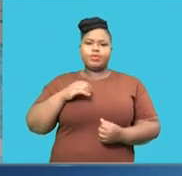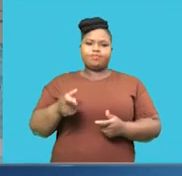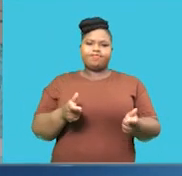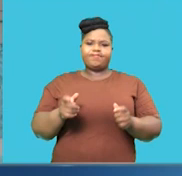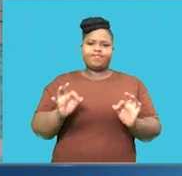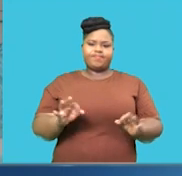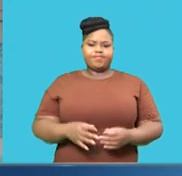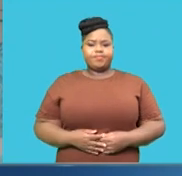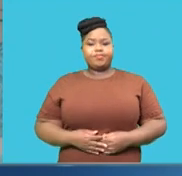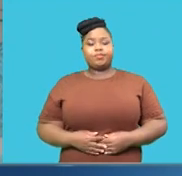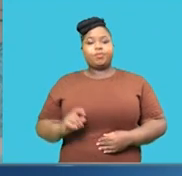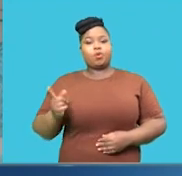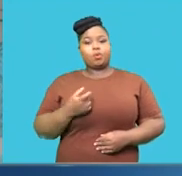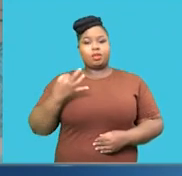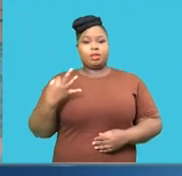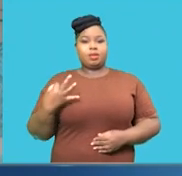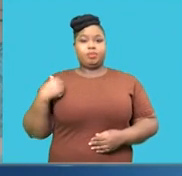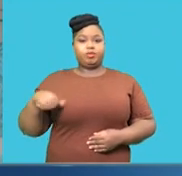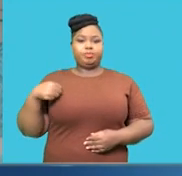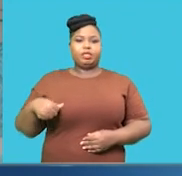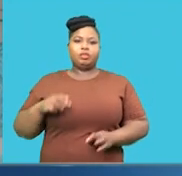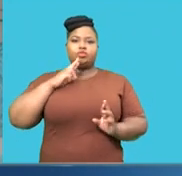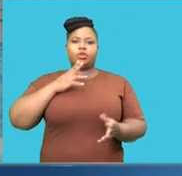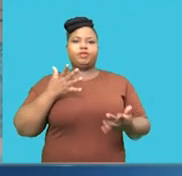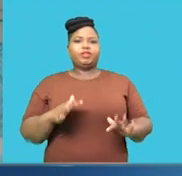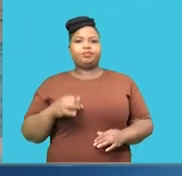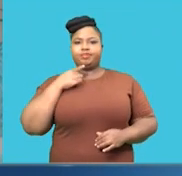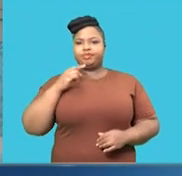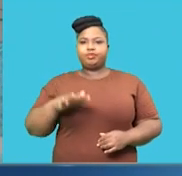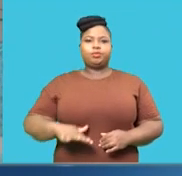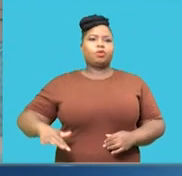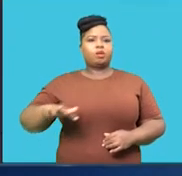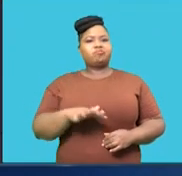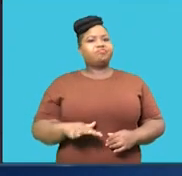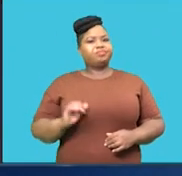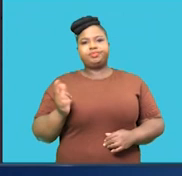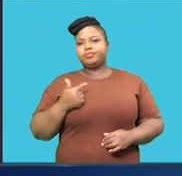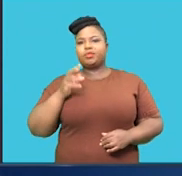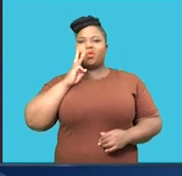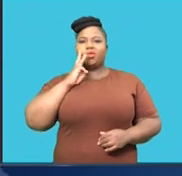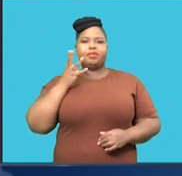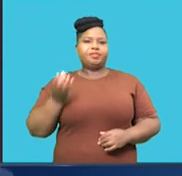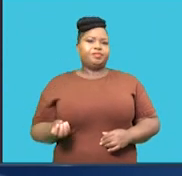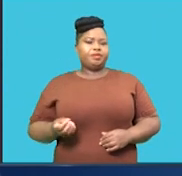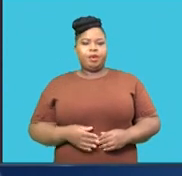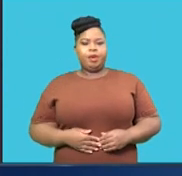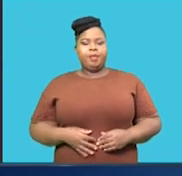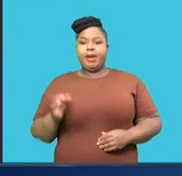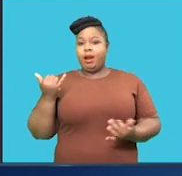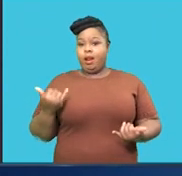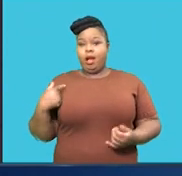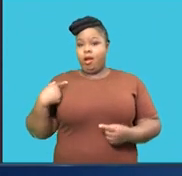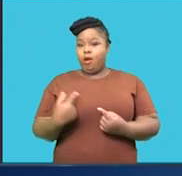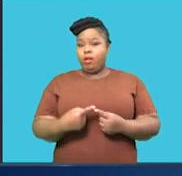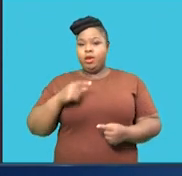three metros have reported that all their areas have water, not even a single one of them, as at this